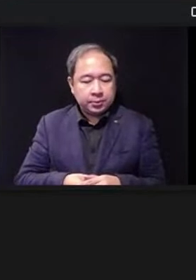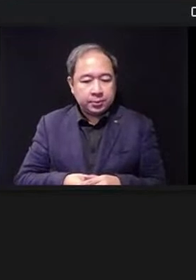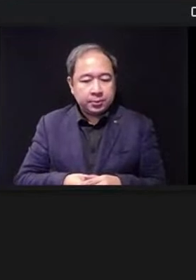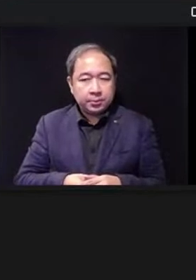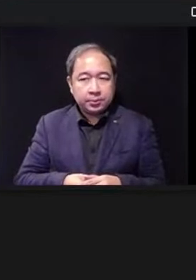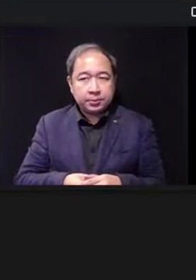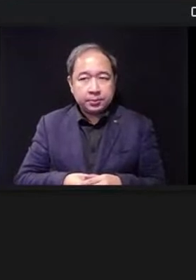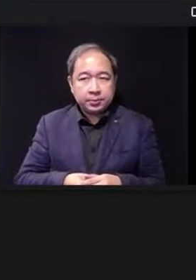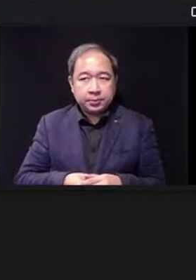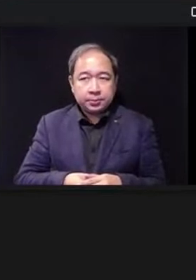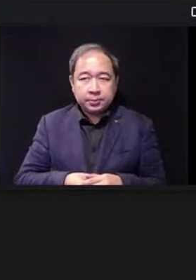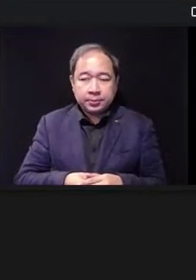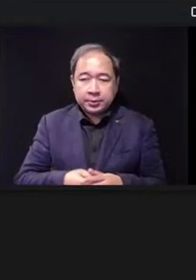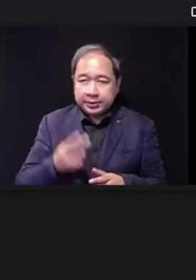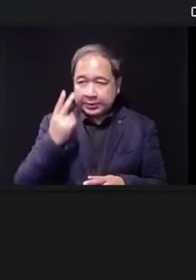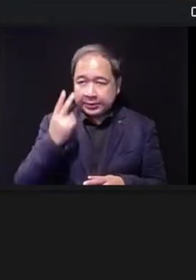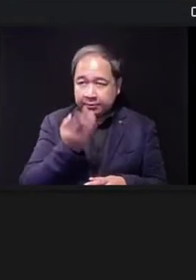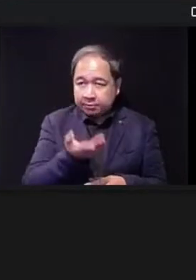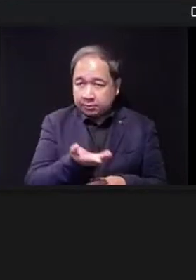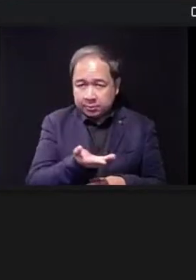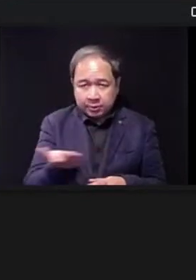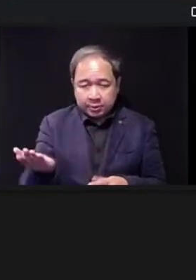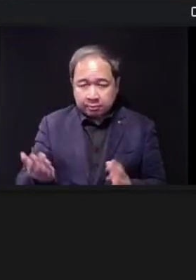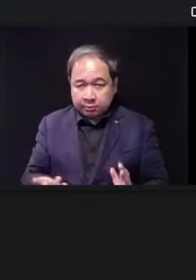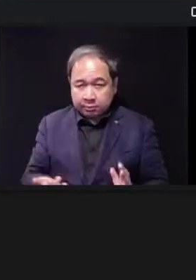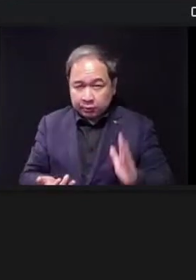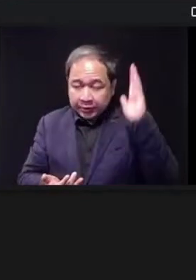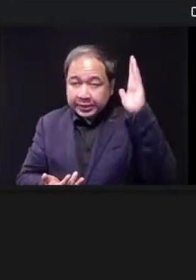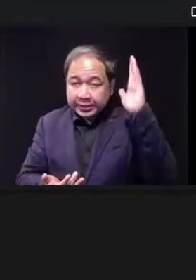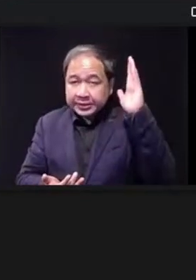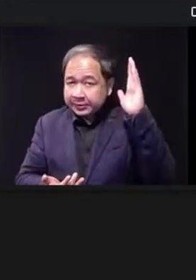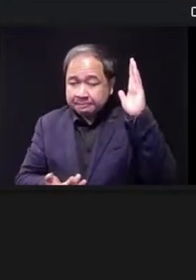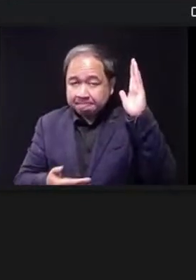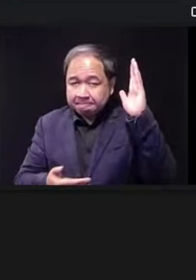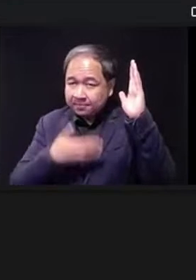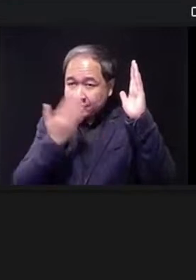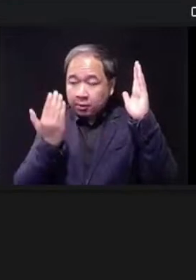I see no flags raised.